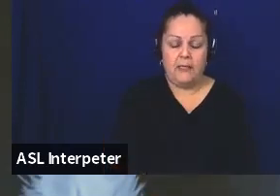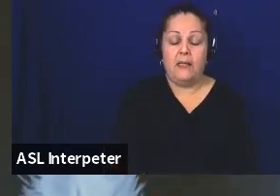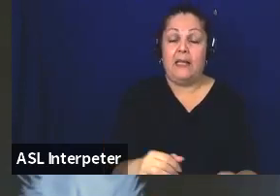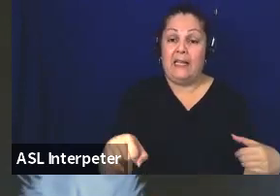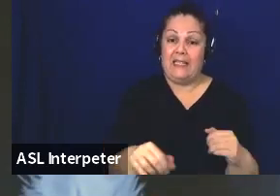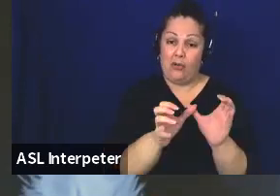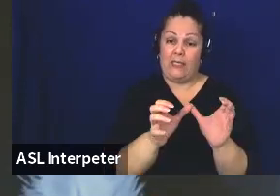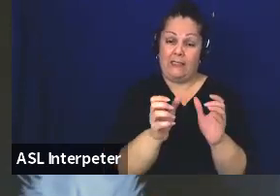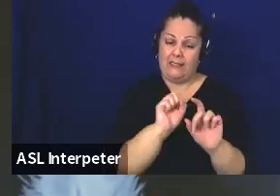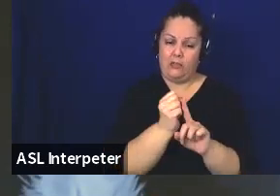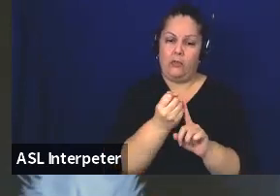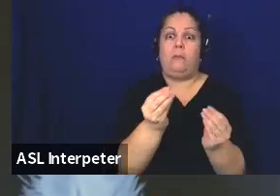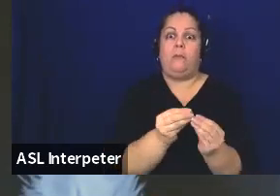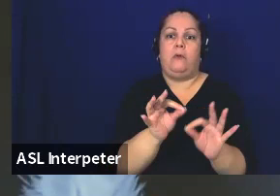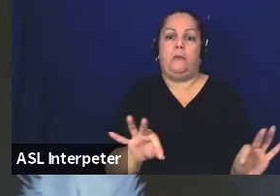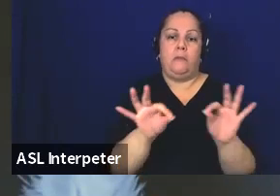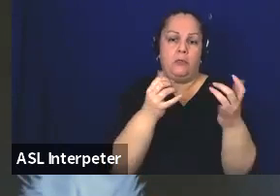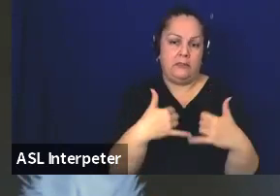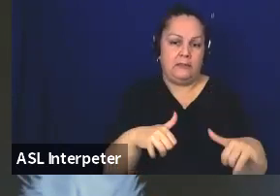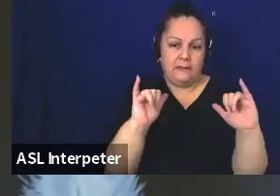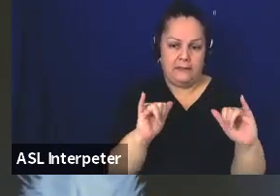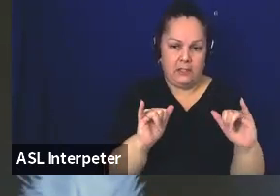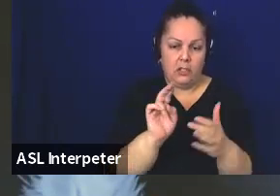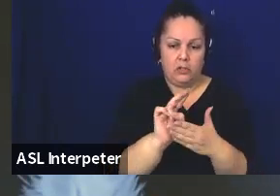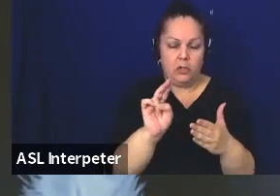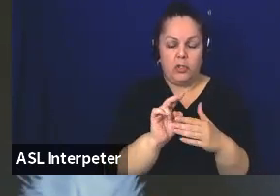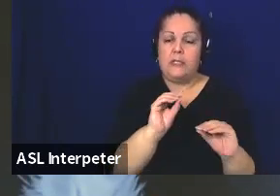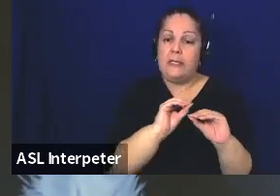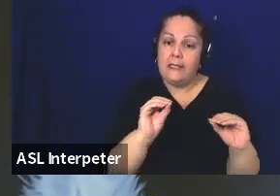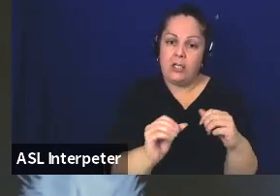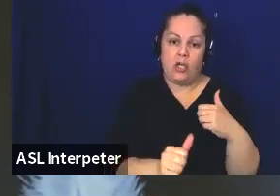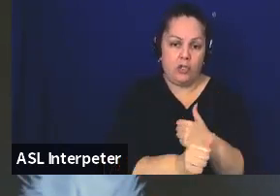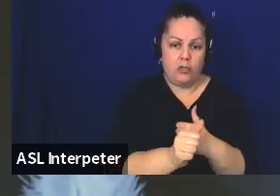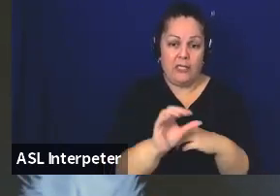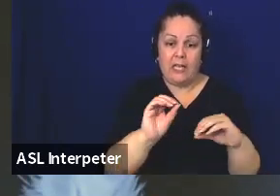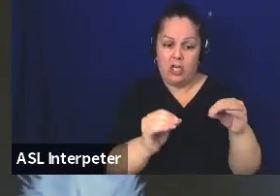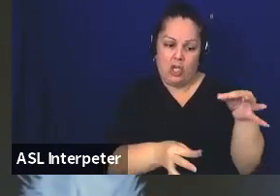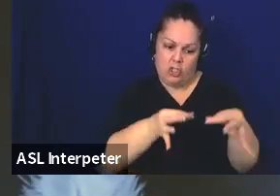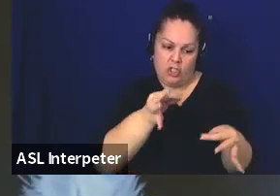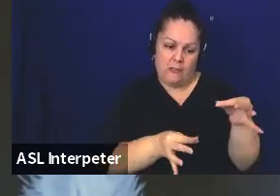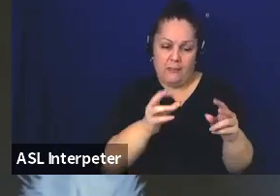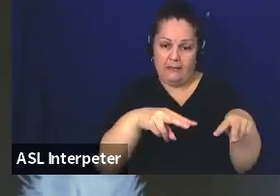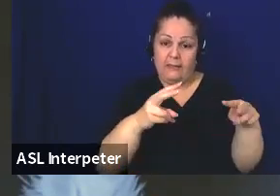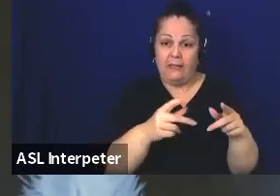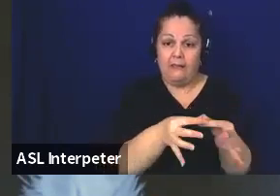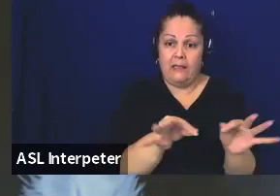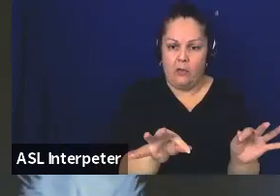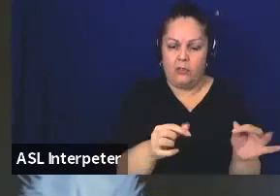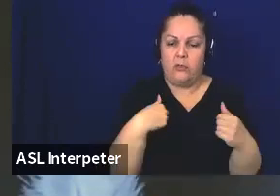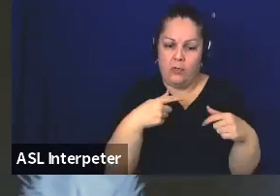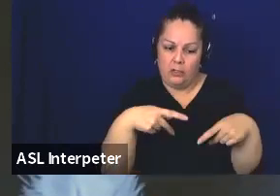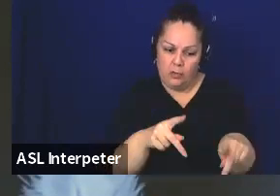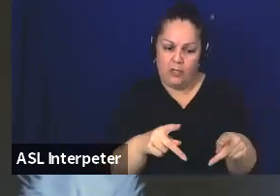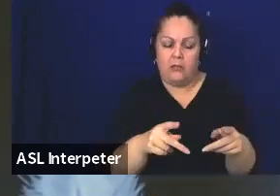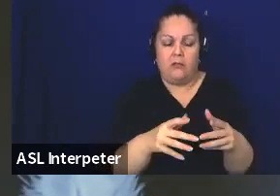situation, it is even more important to use non-threatening and non-judgmental language, as we want to allow as much